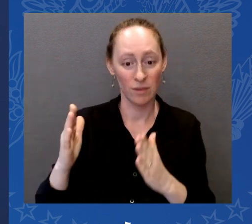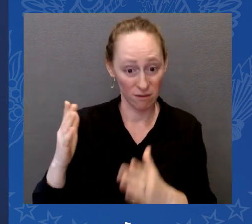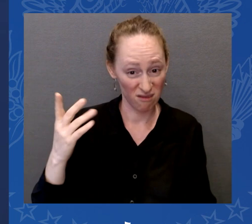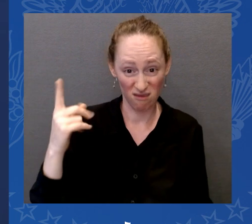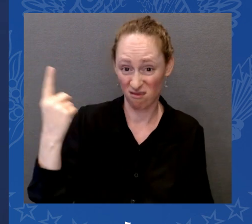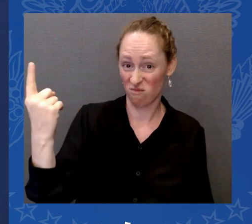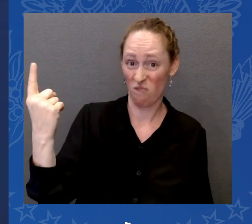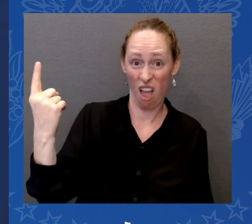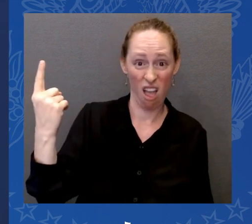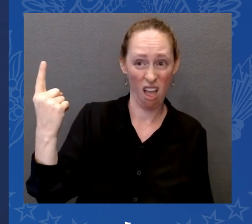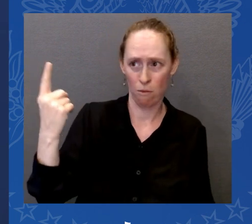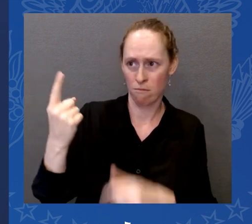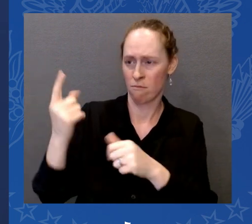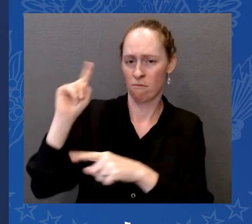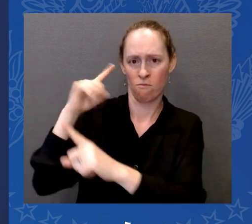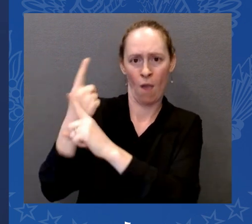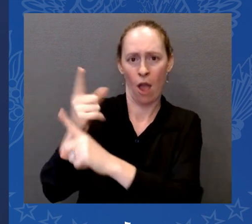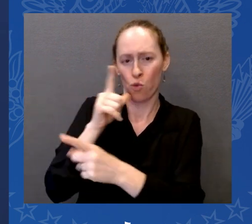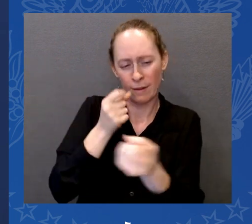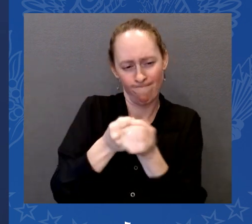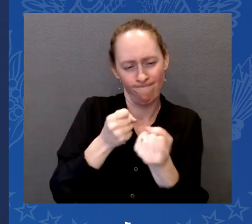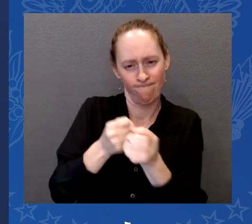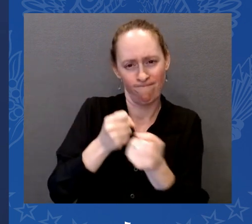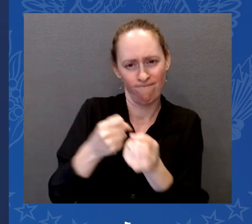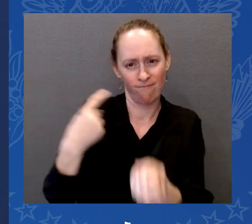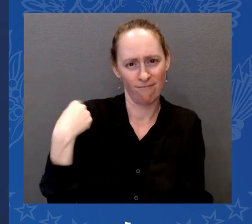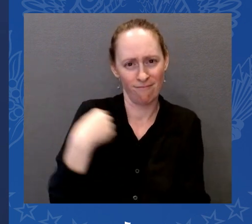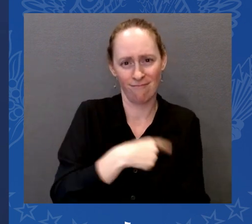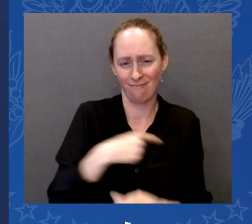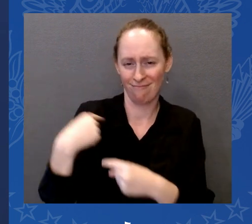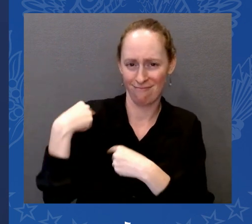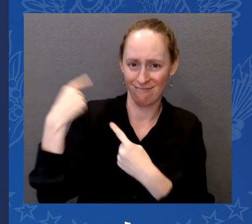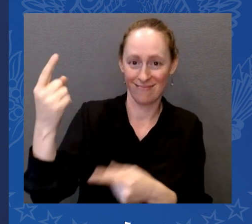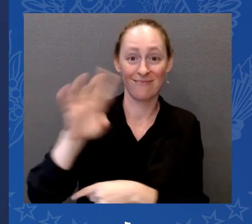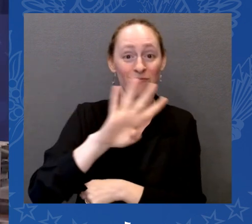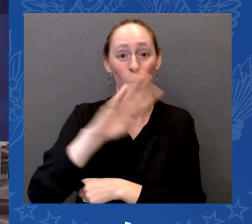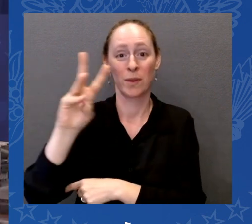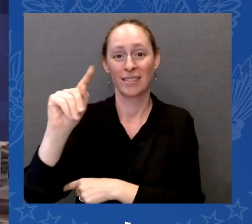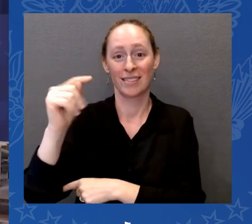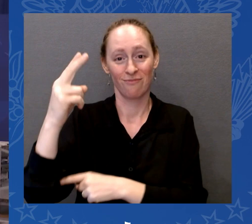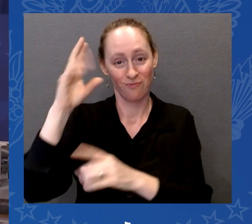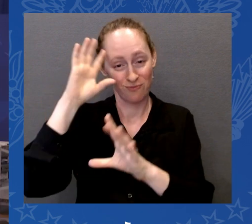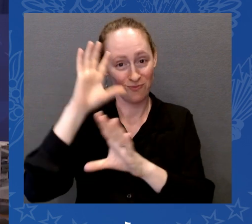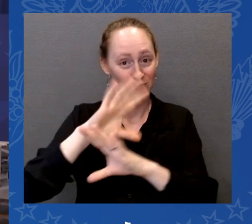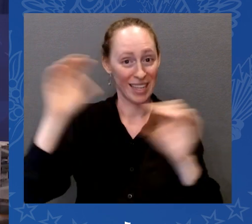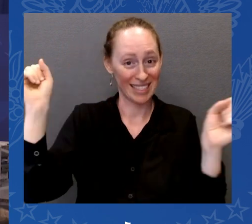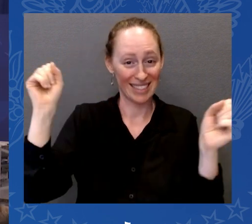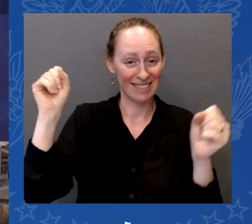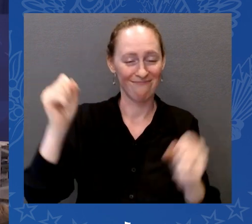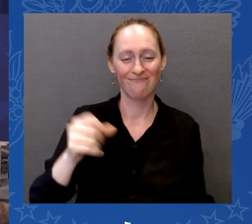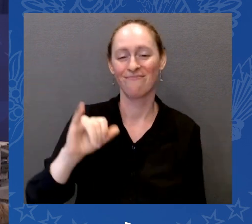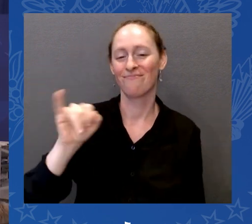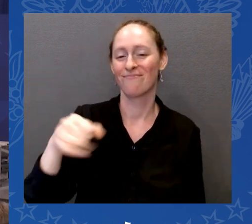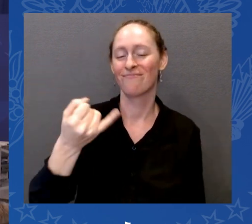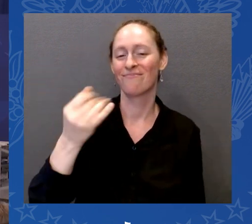The 46th President of the United States, President Joe Biden.